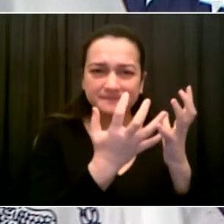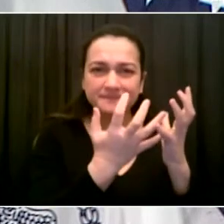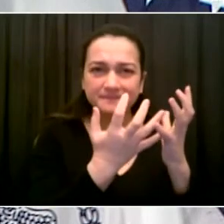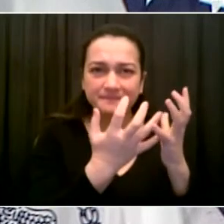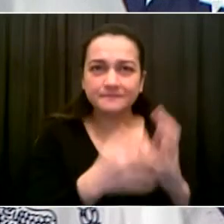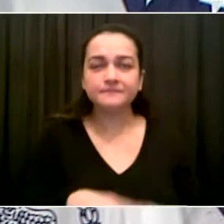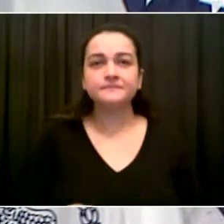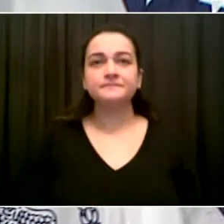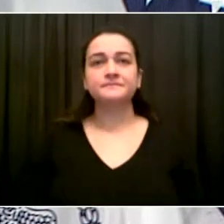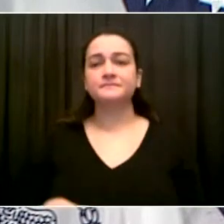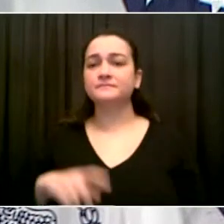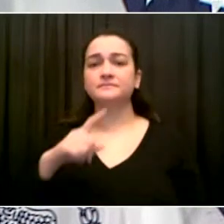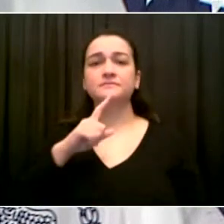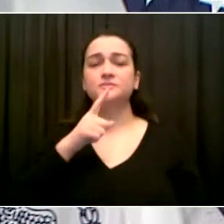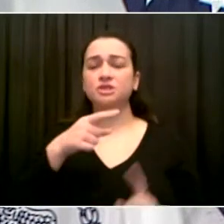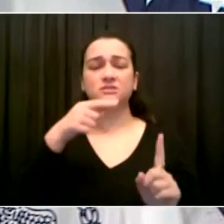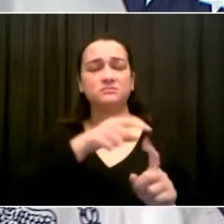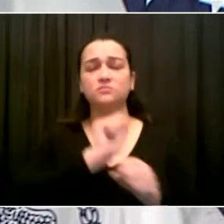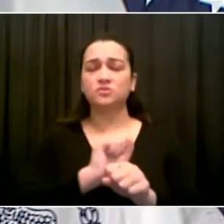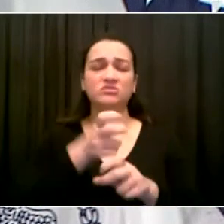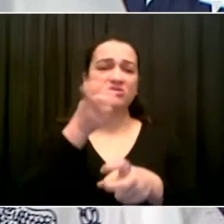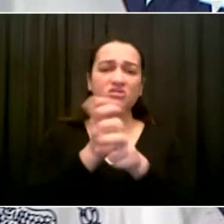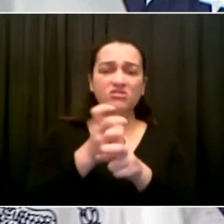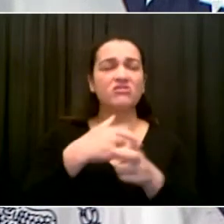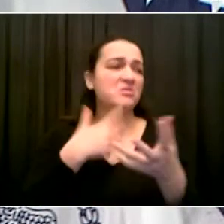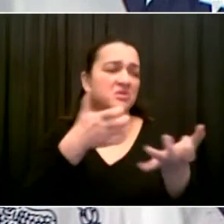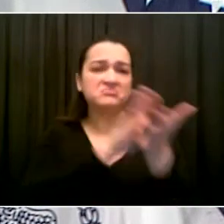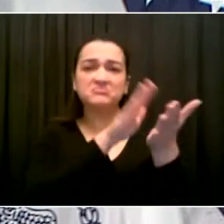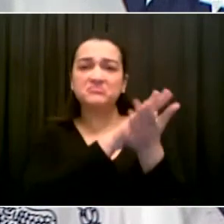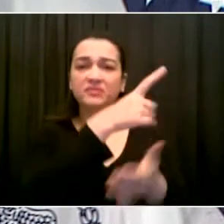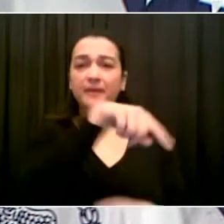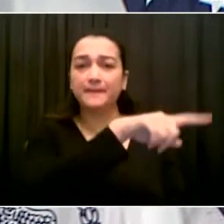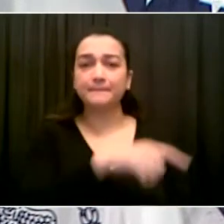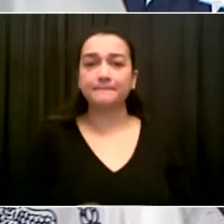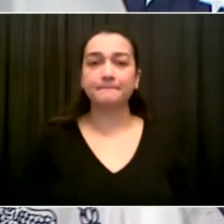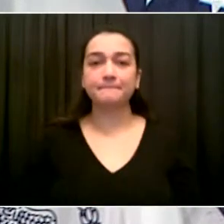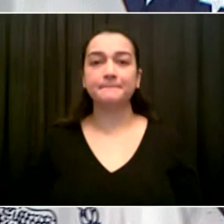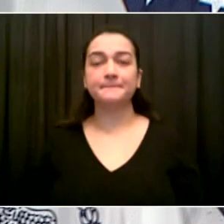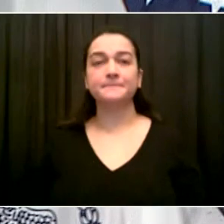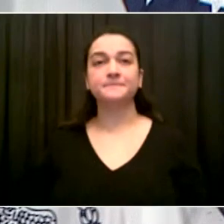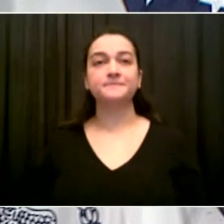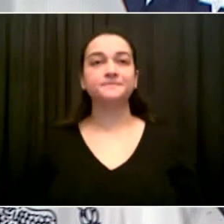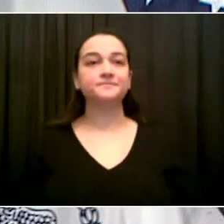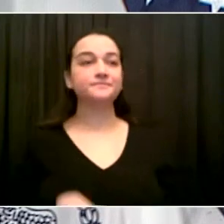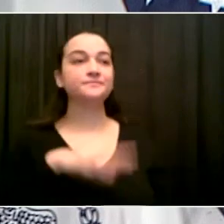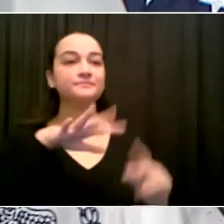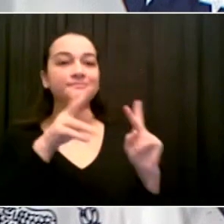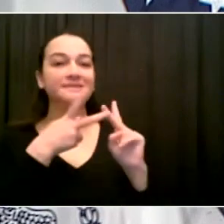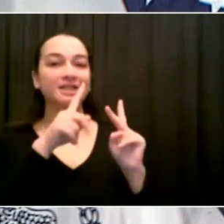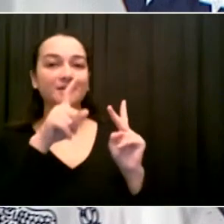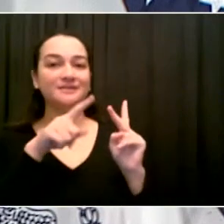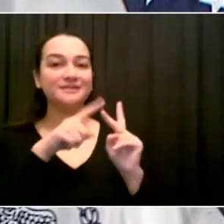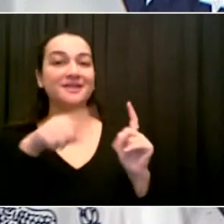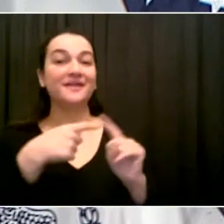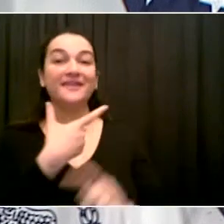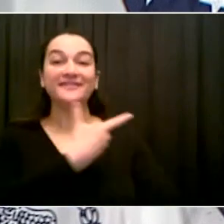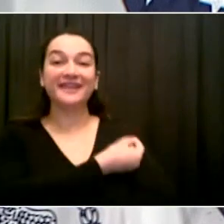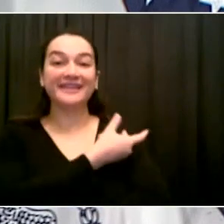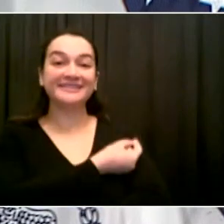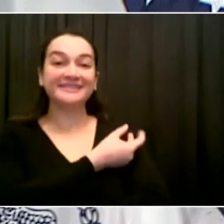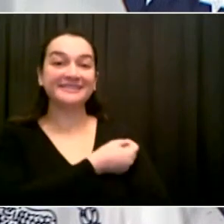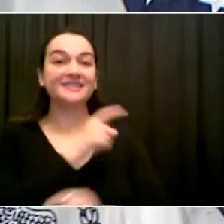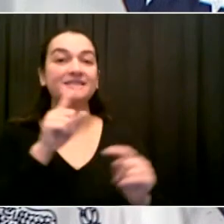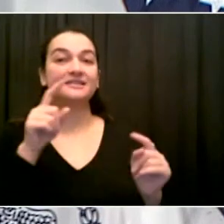Topic of vaccines and walk-ins at the 25 sites where 75 plus can now walk in. What is it that you and your health team